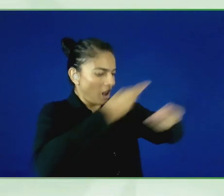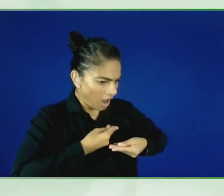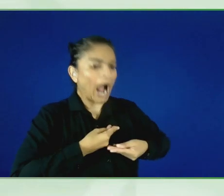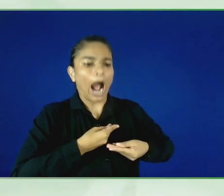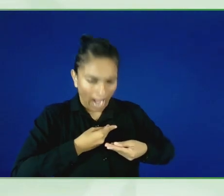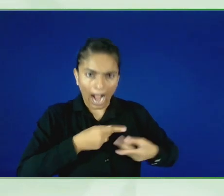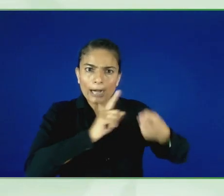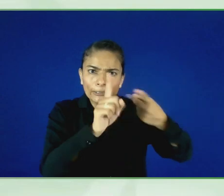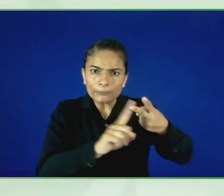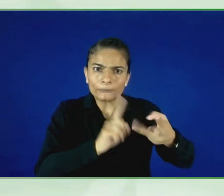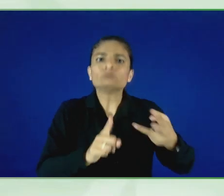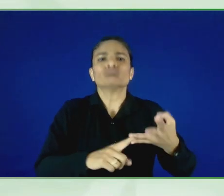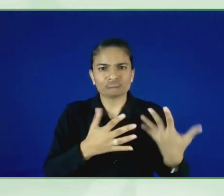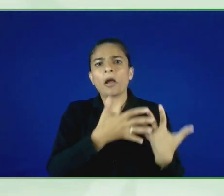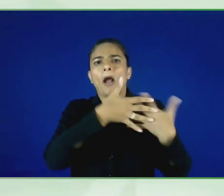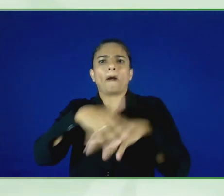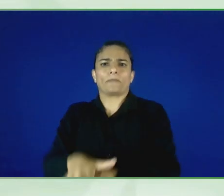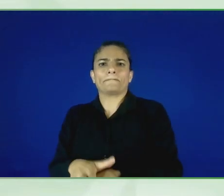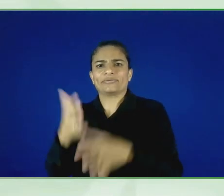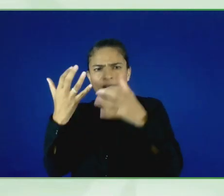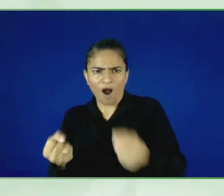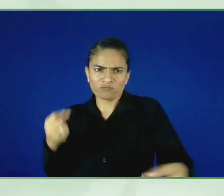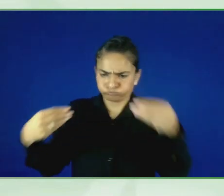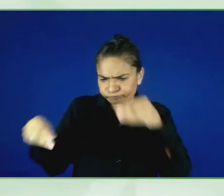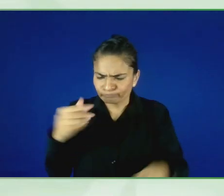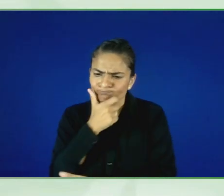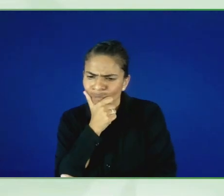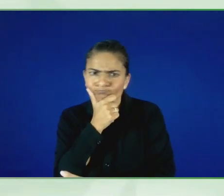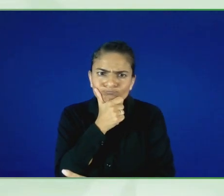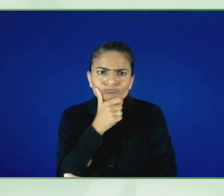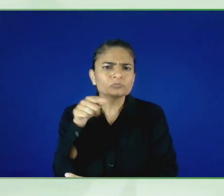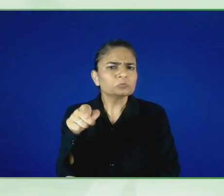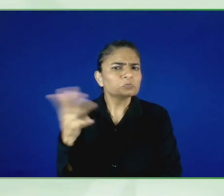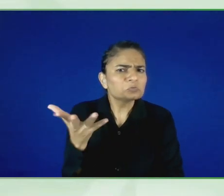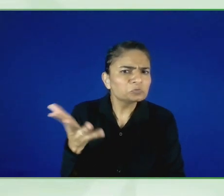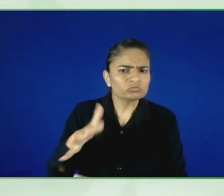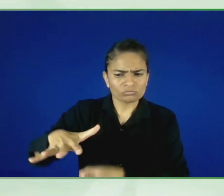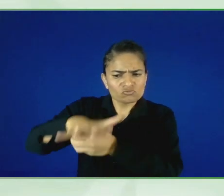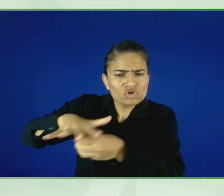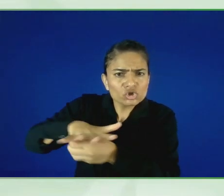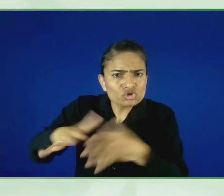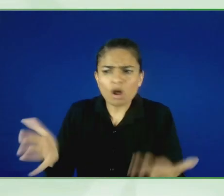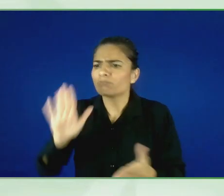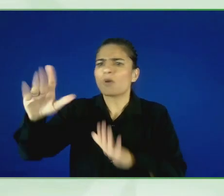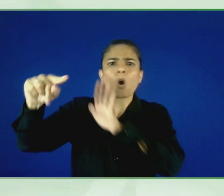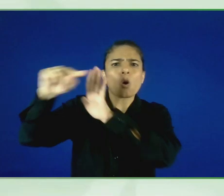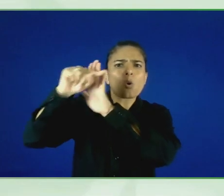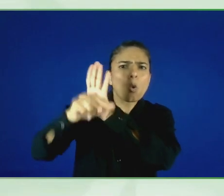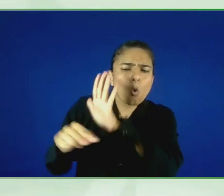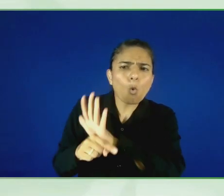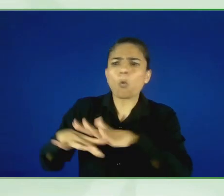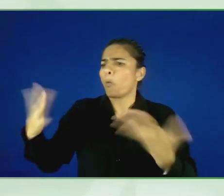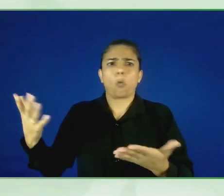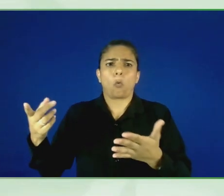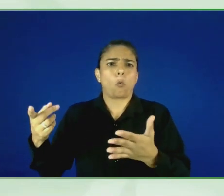on regional or functional legislation or other requirements that they may have locally. However, there